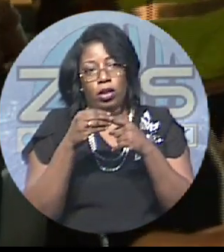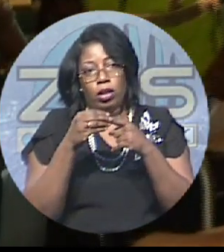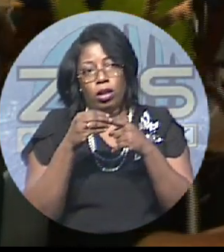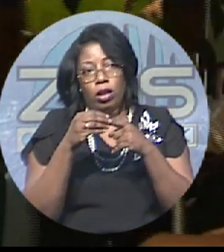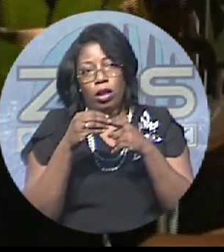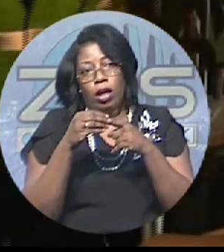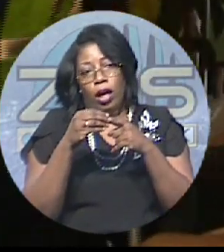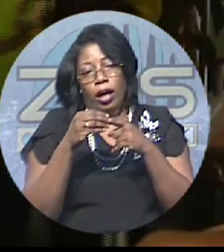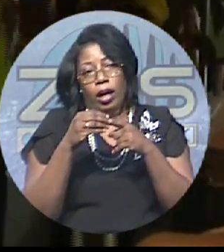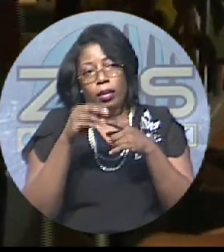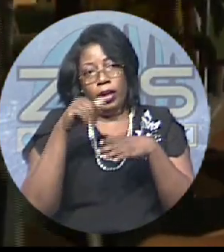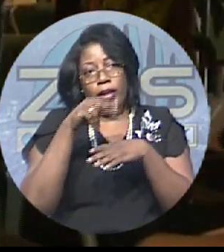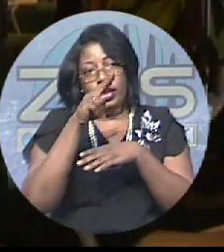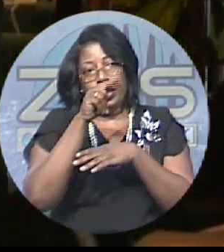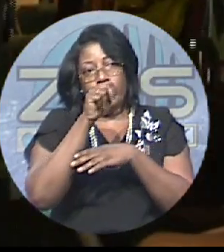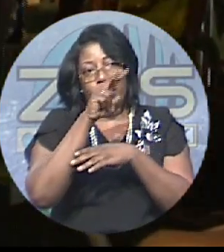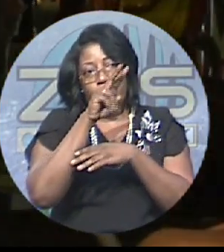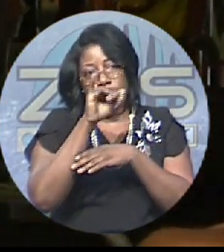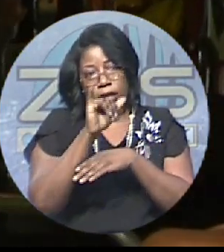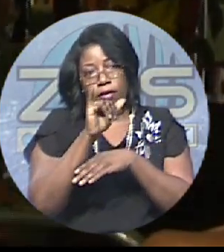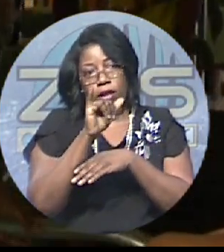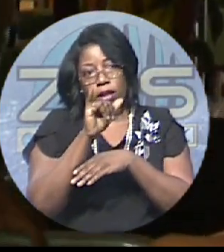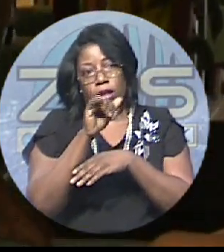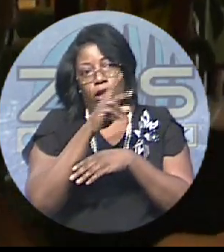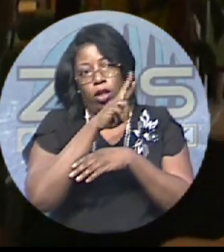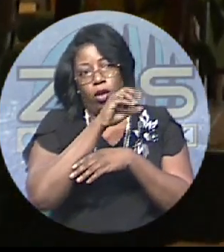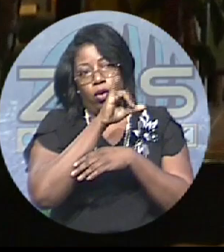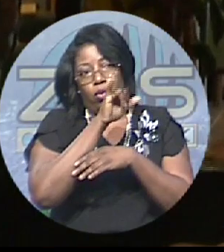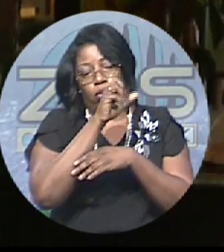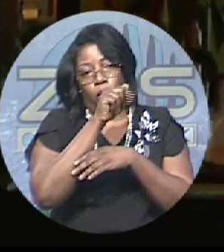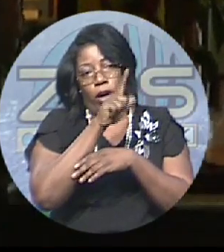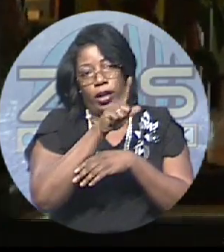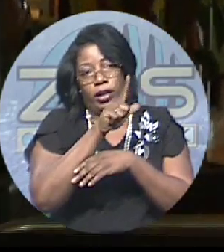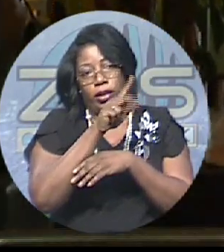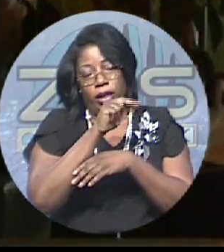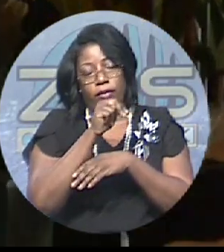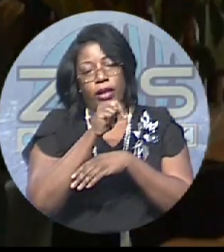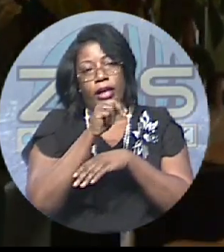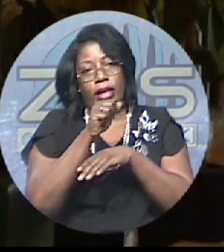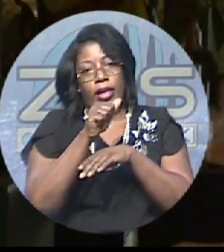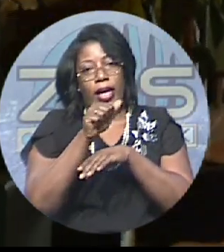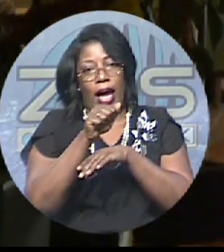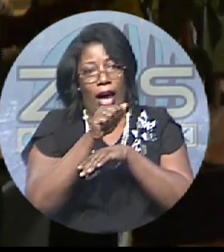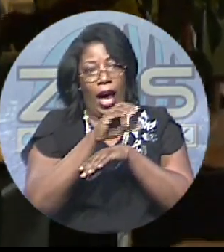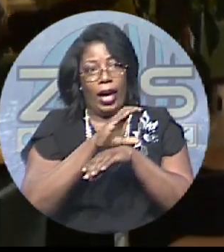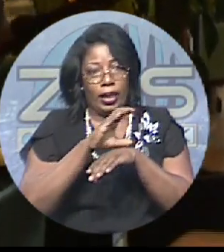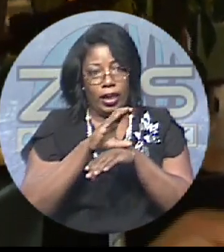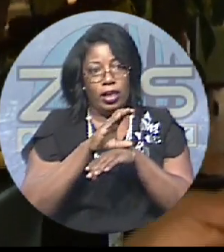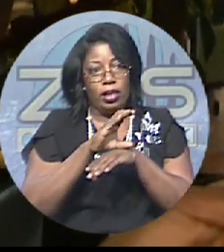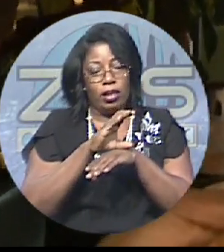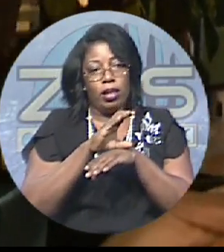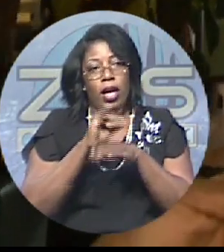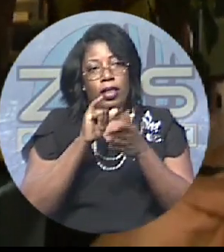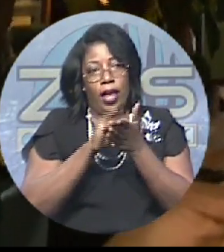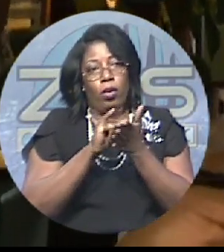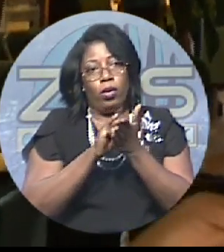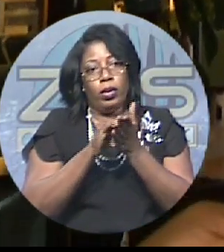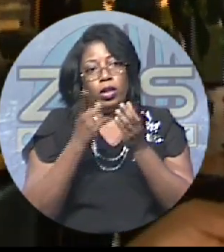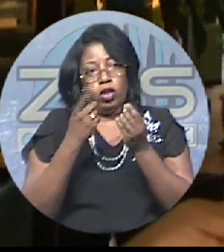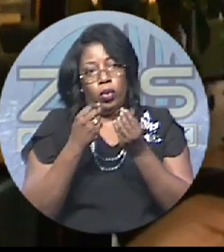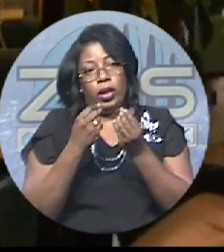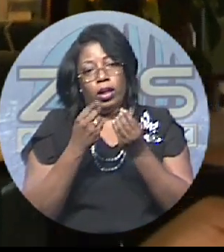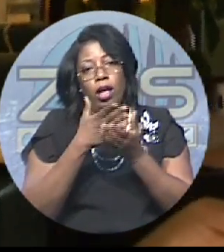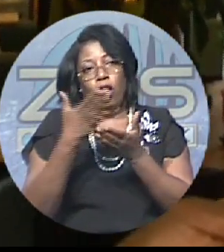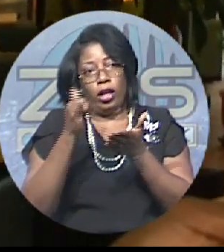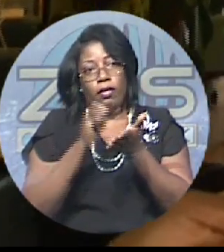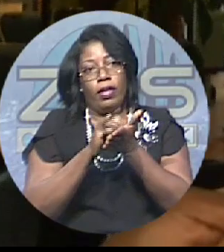that the Navy, the Royal Navy is in Long Key in the Acklands area, they are going to be taking over a lot of that weight for